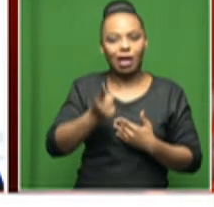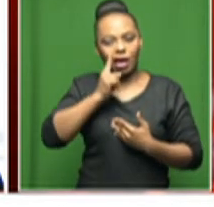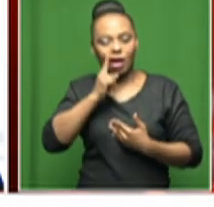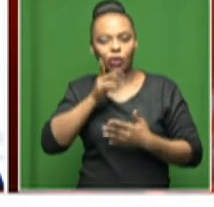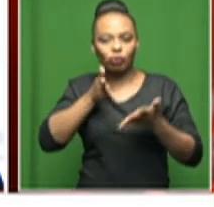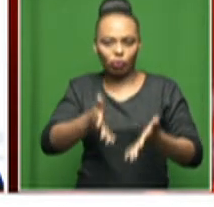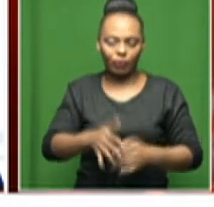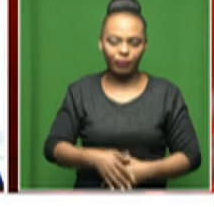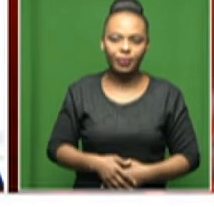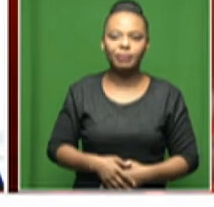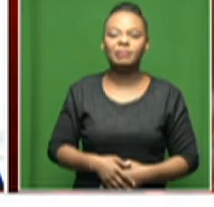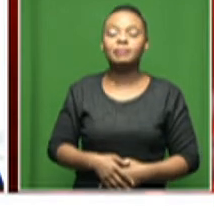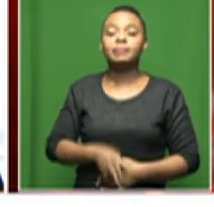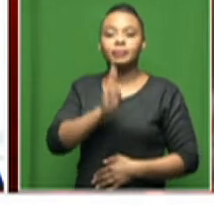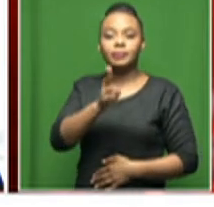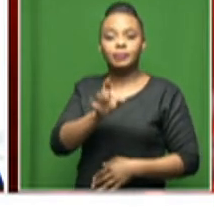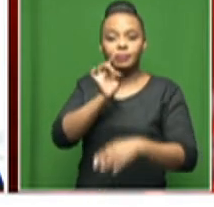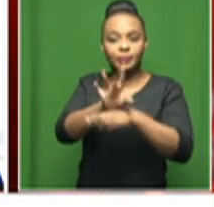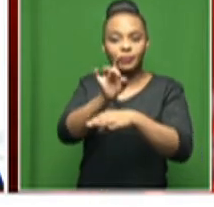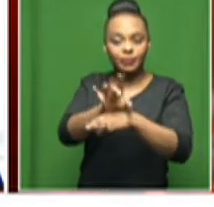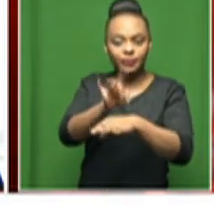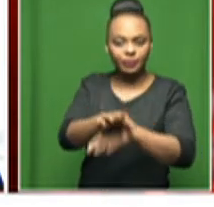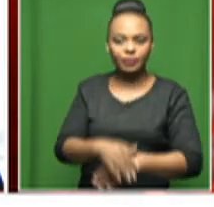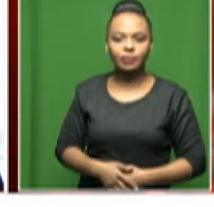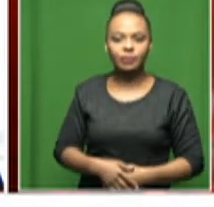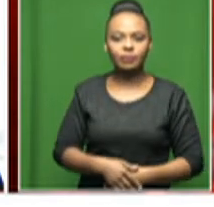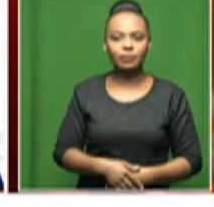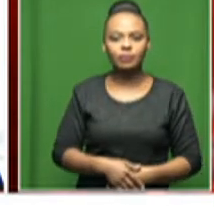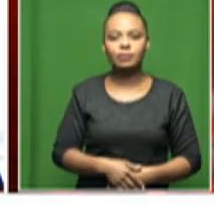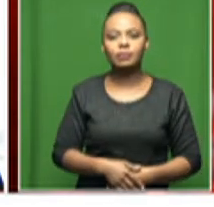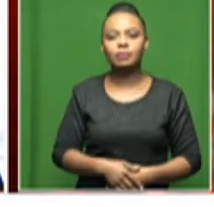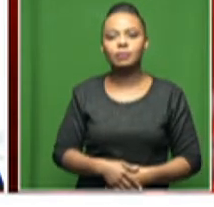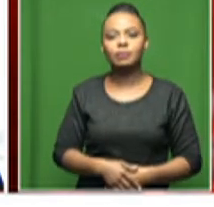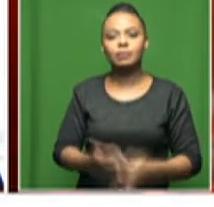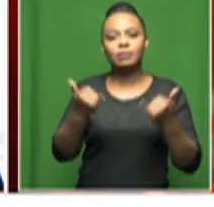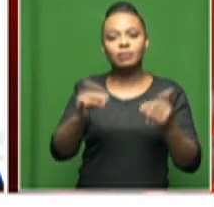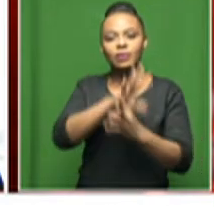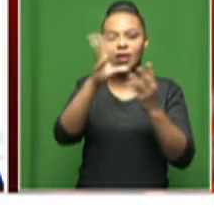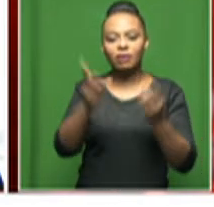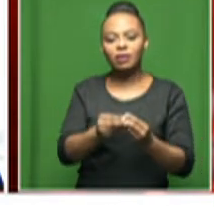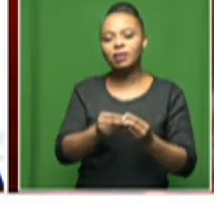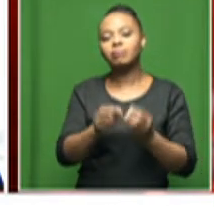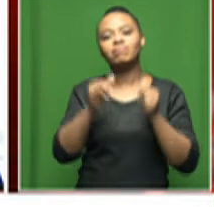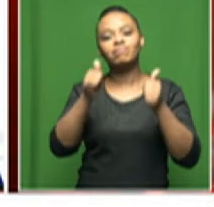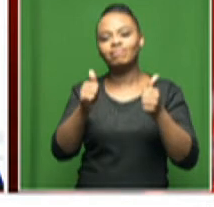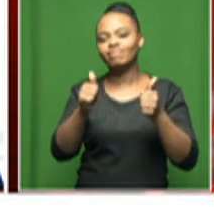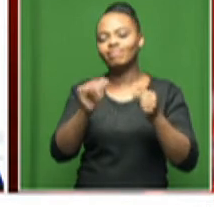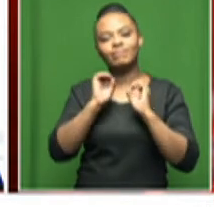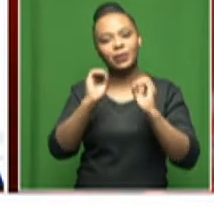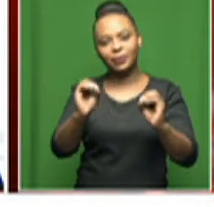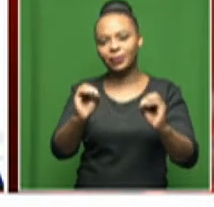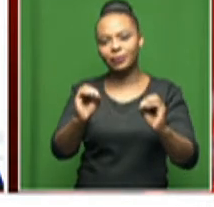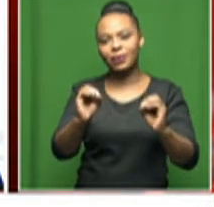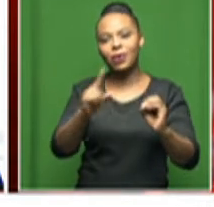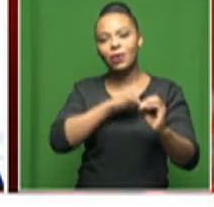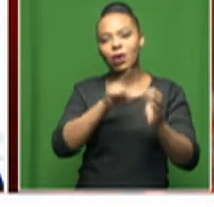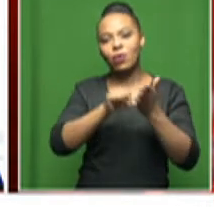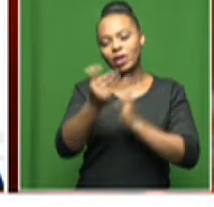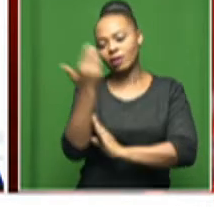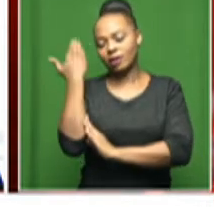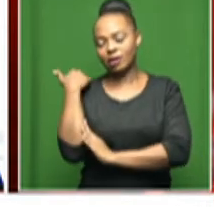What I also need to emphasize is that it's not all doom and gloom. Again, these are results that were reported about a week ago, and this is a